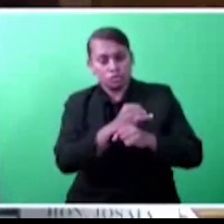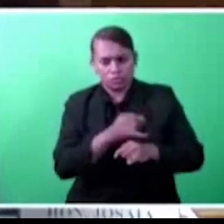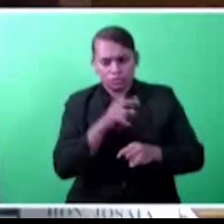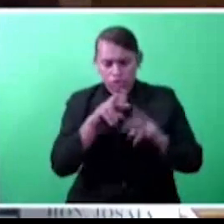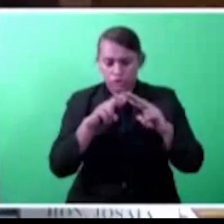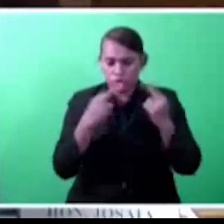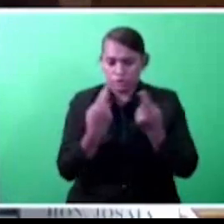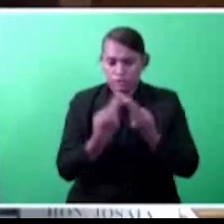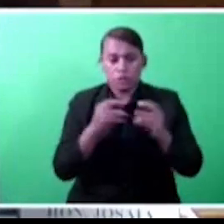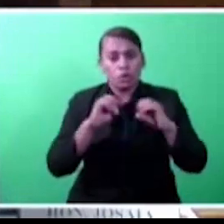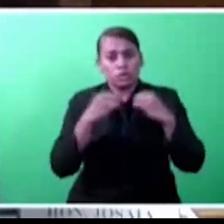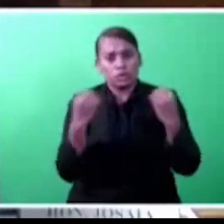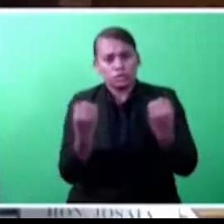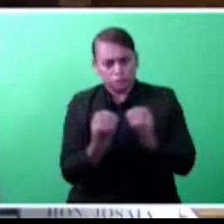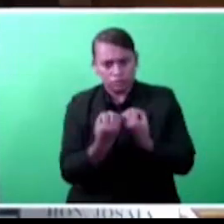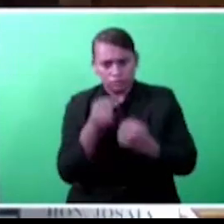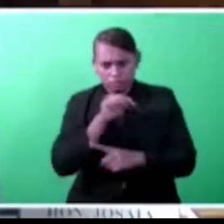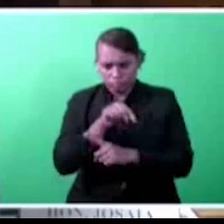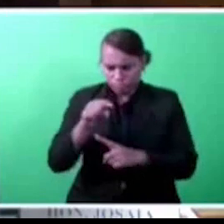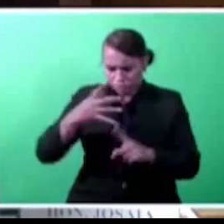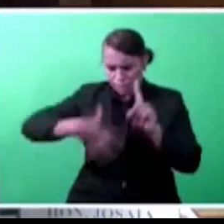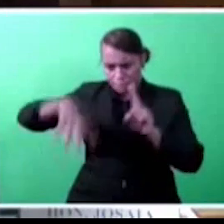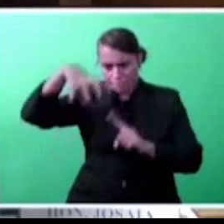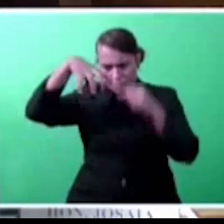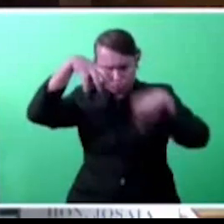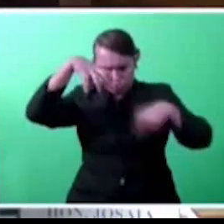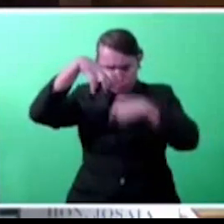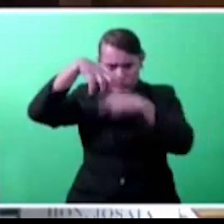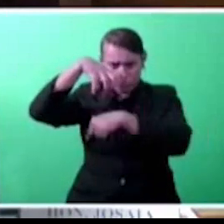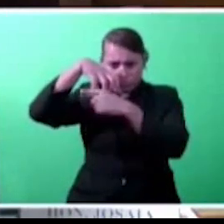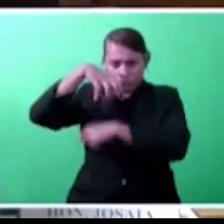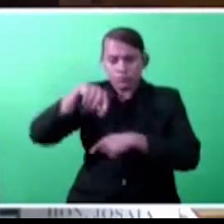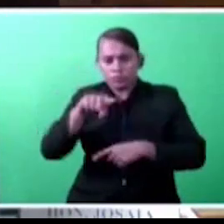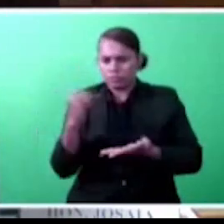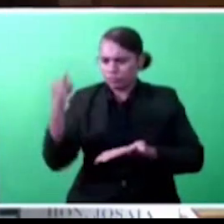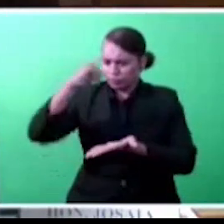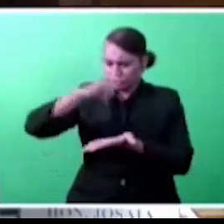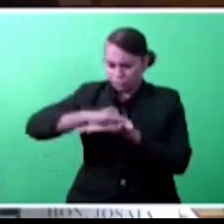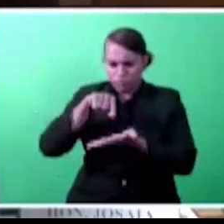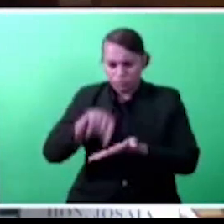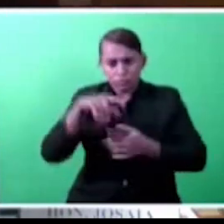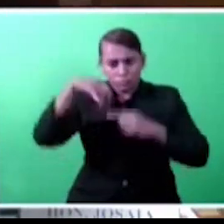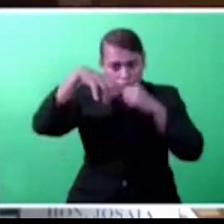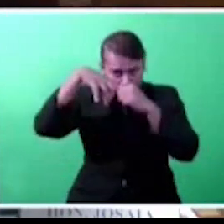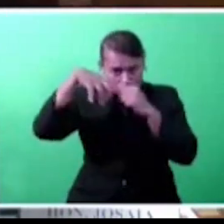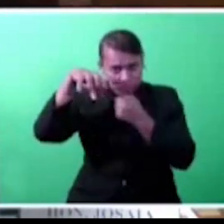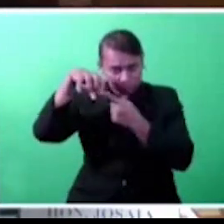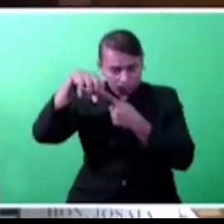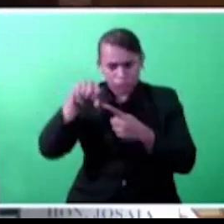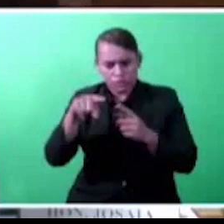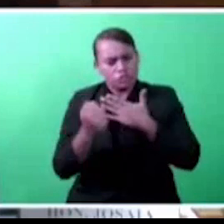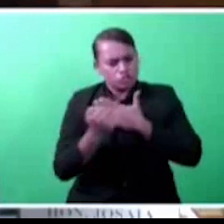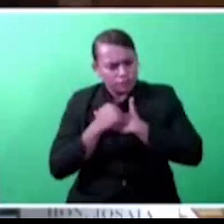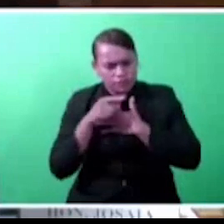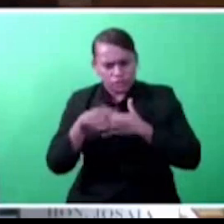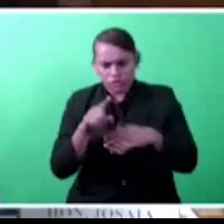which is the umbrella body in respect of aviation and all matters pertaining to safety and security,